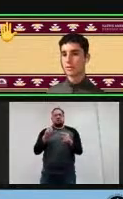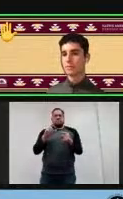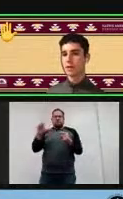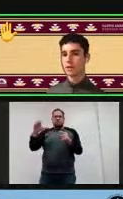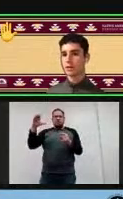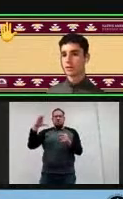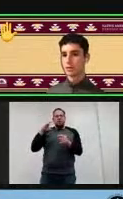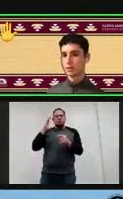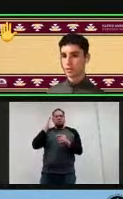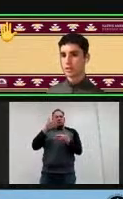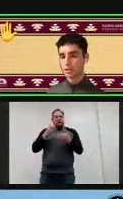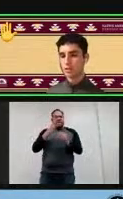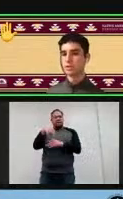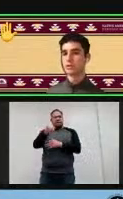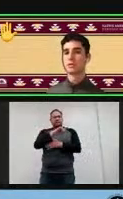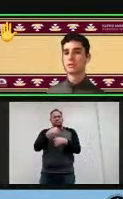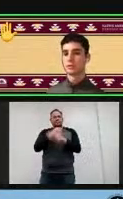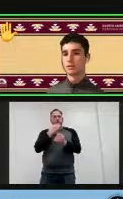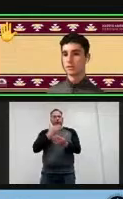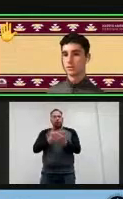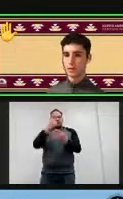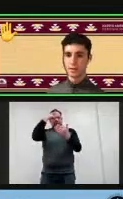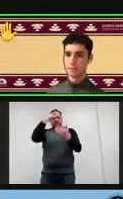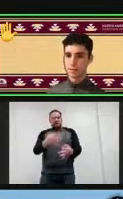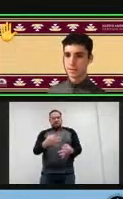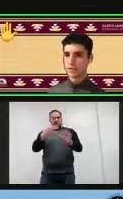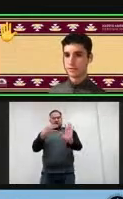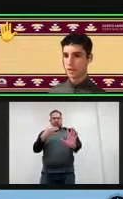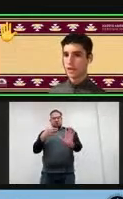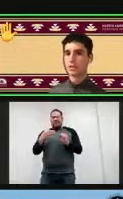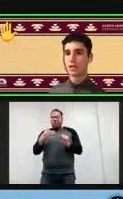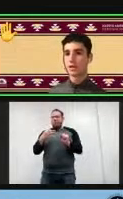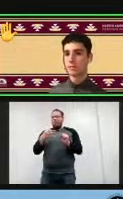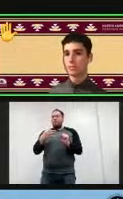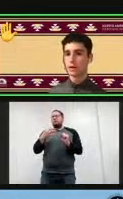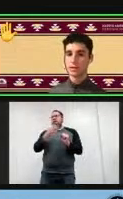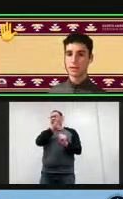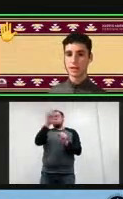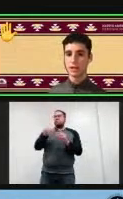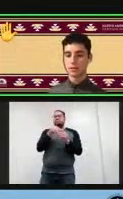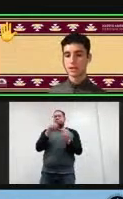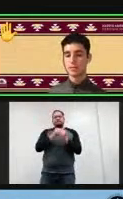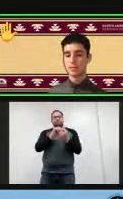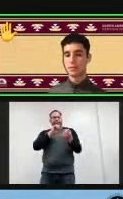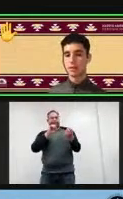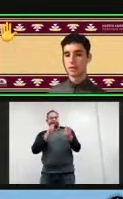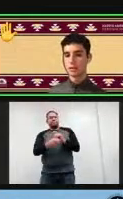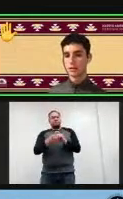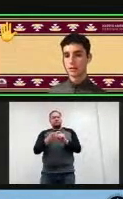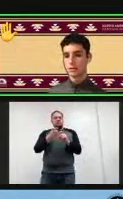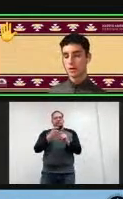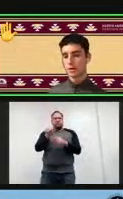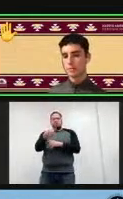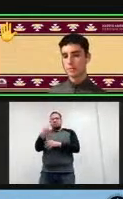allow them to make good decisions in the midst of change. And whereas like other things might be